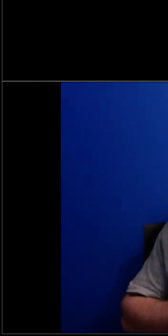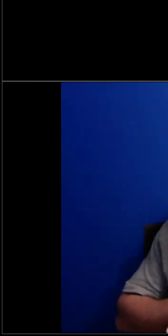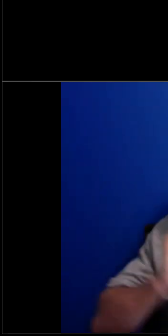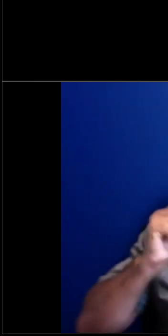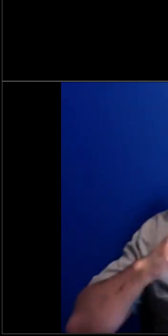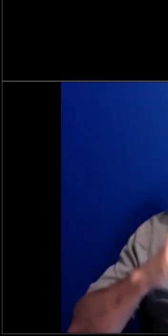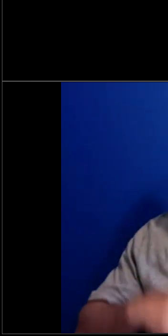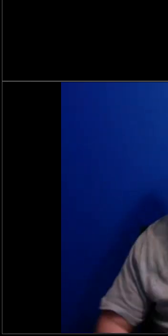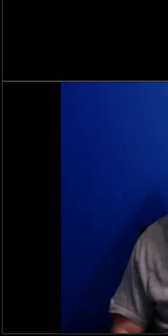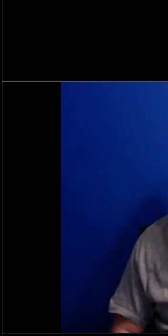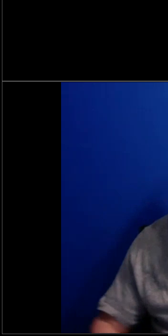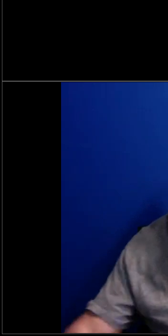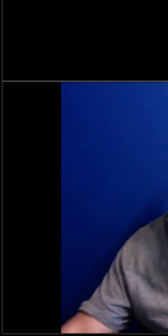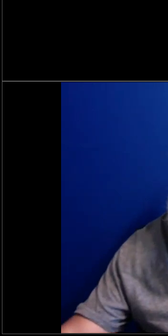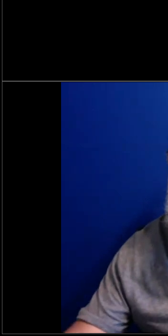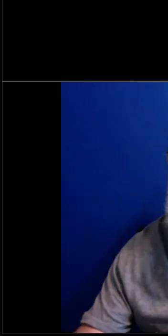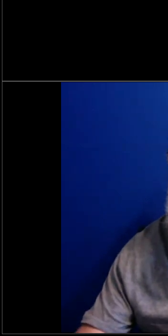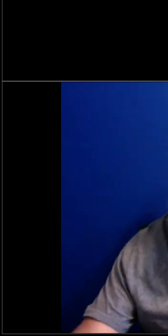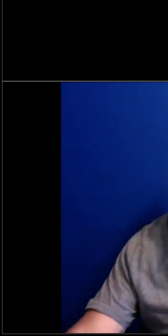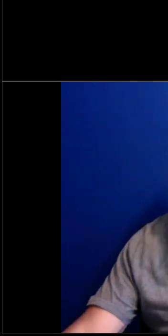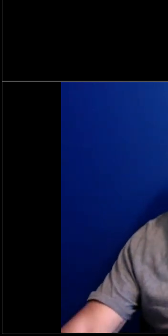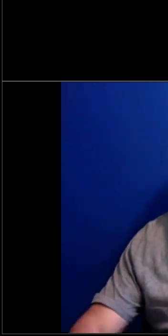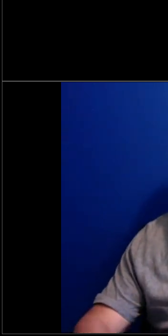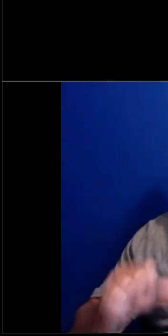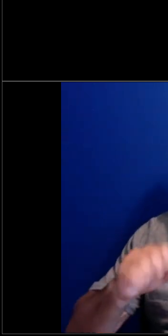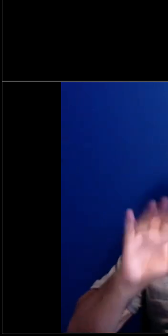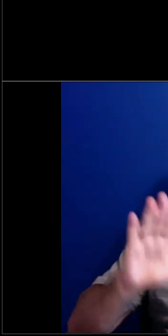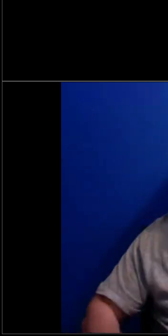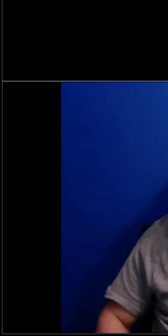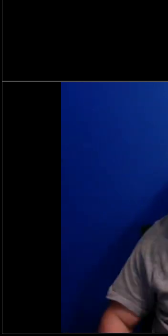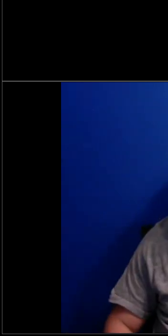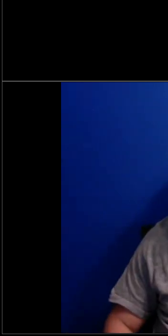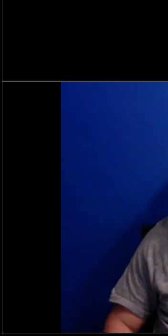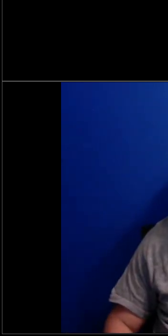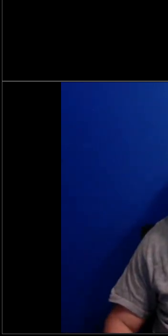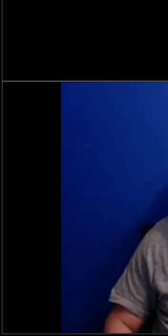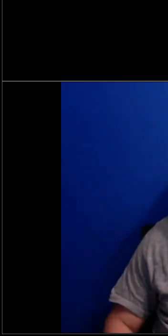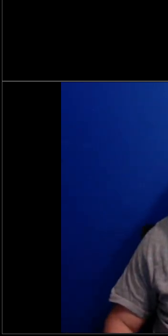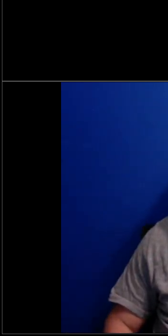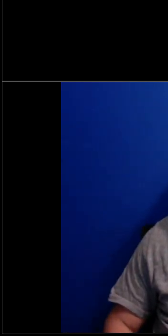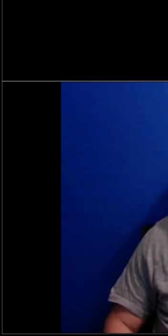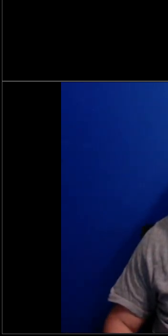Okay. That's right. Yay. All right.